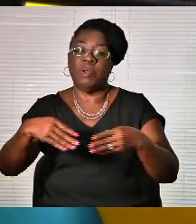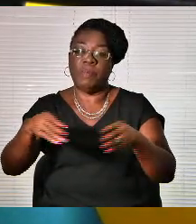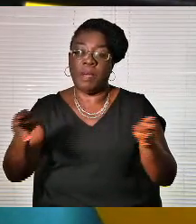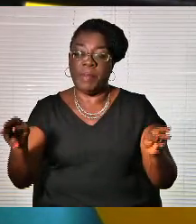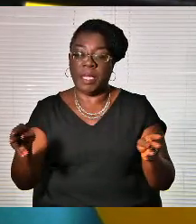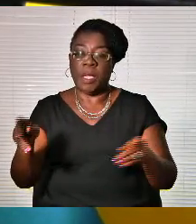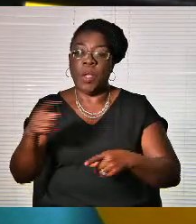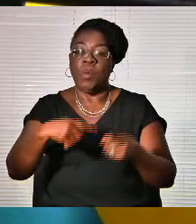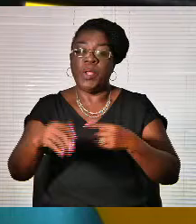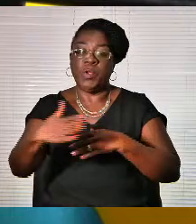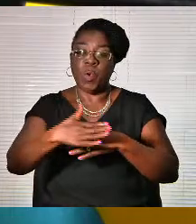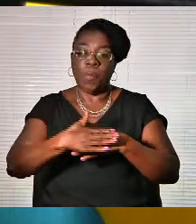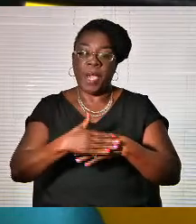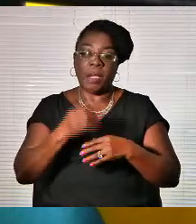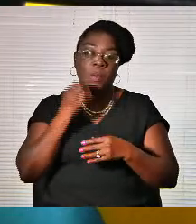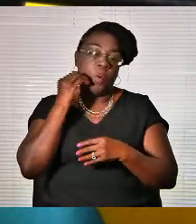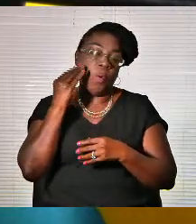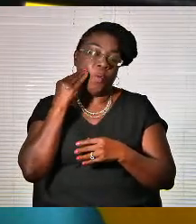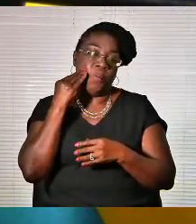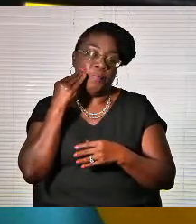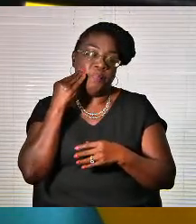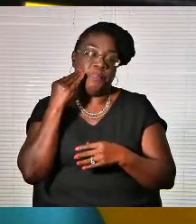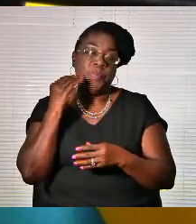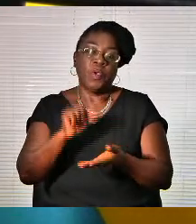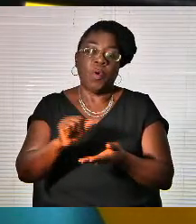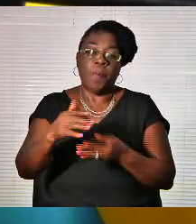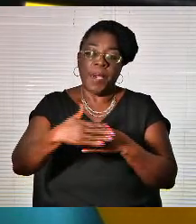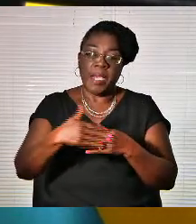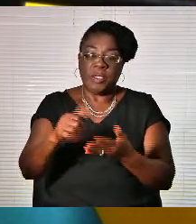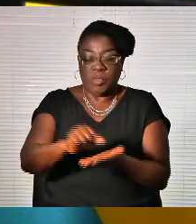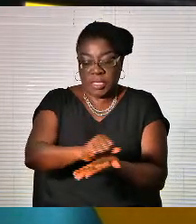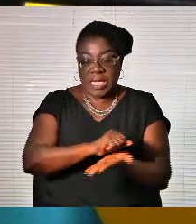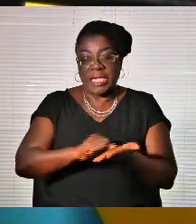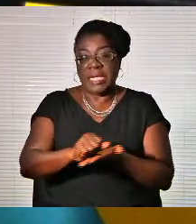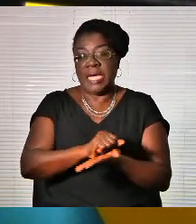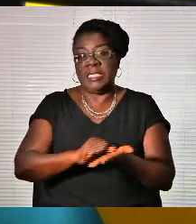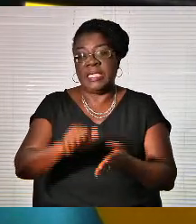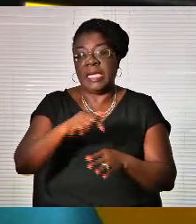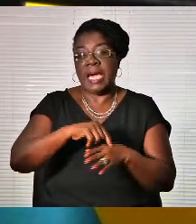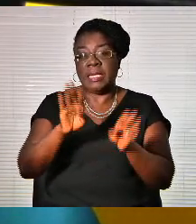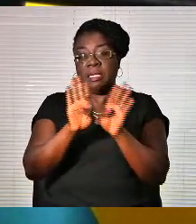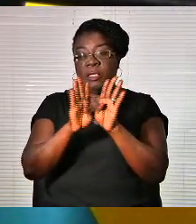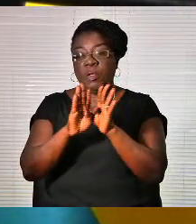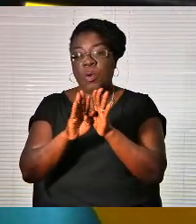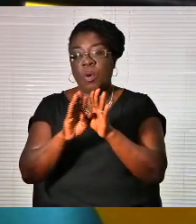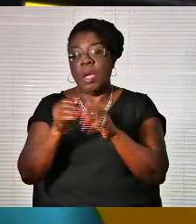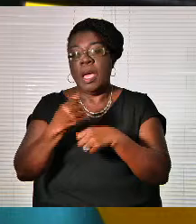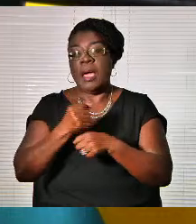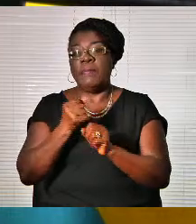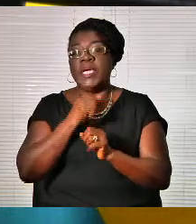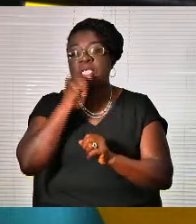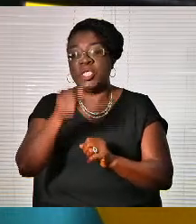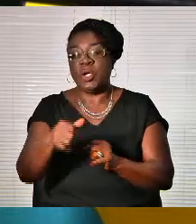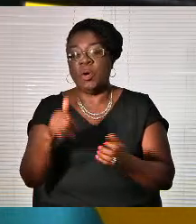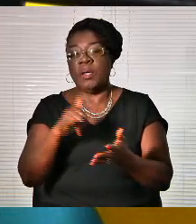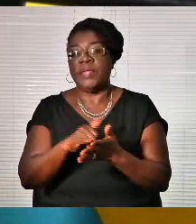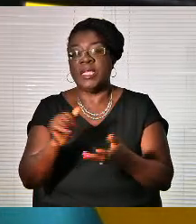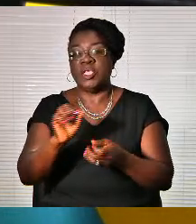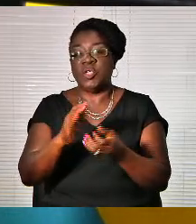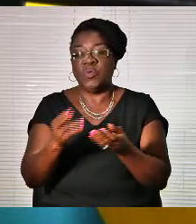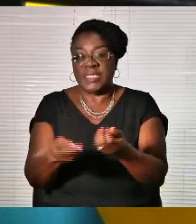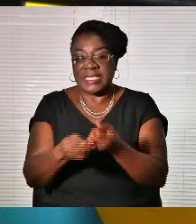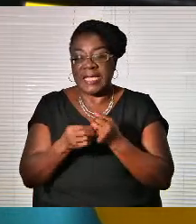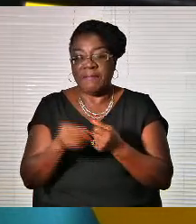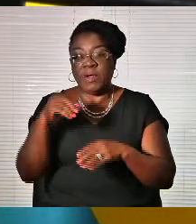When you return home, engage in your sanitizing process at the door and ensure that you safely enter your